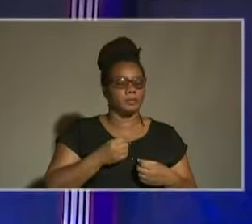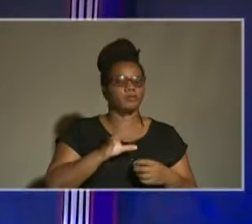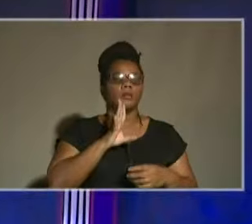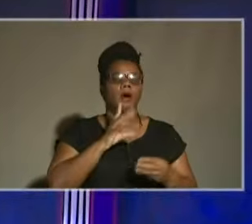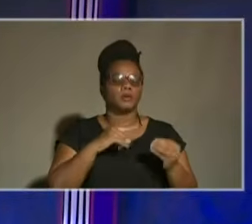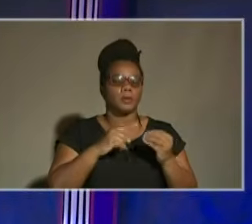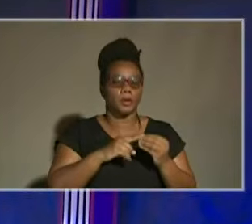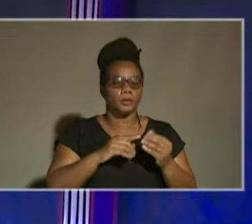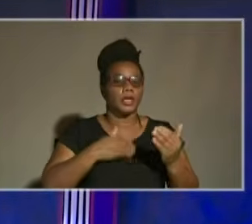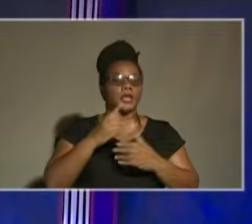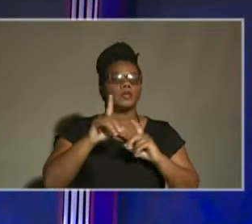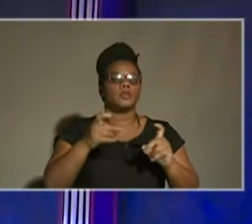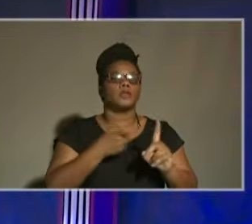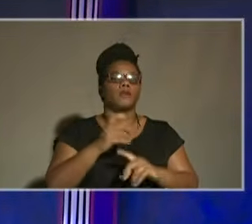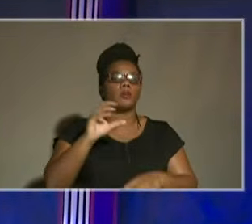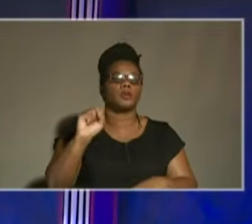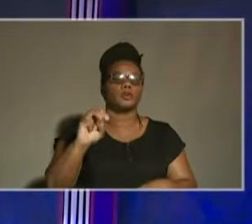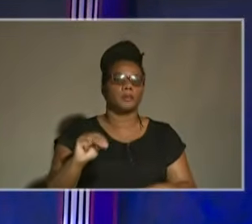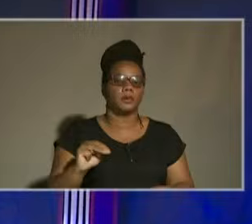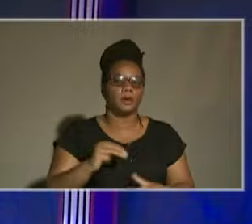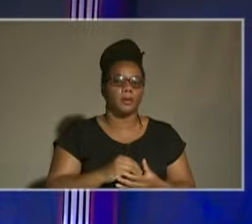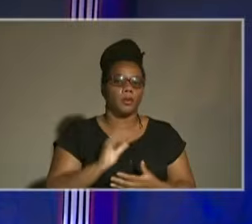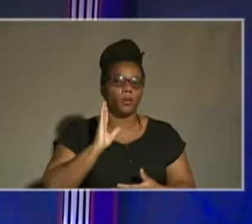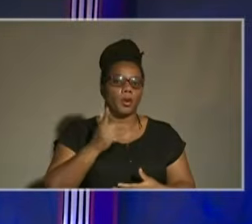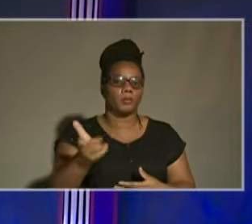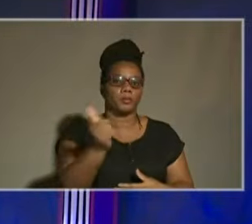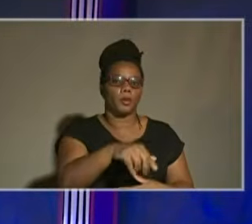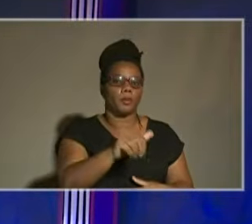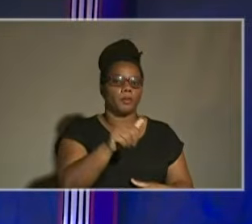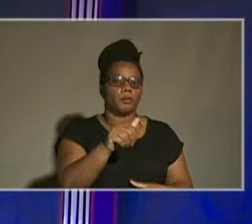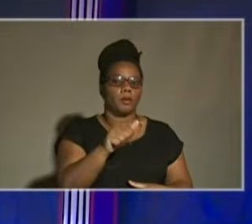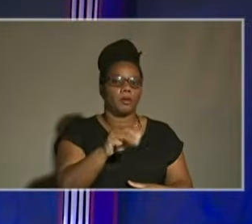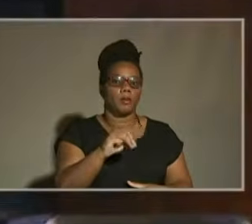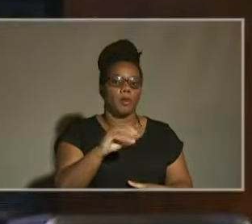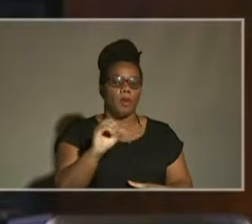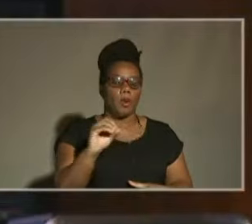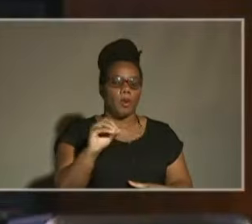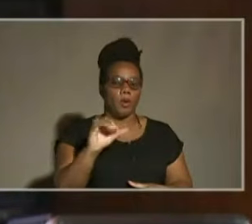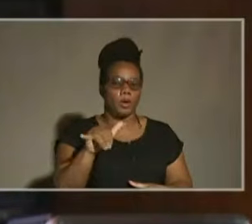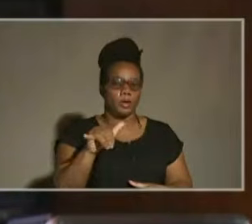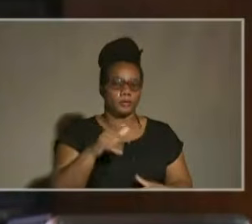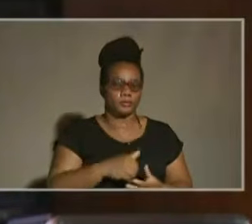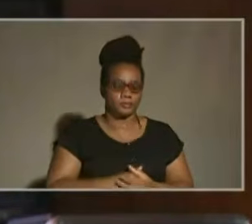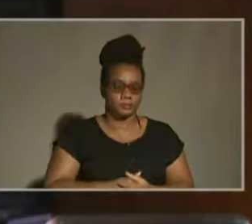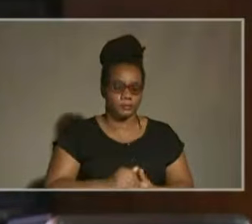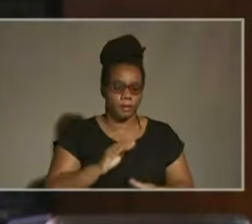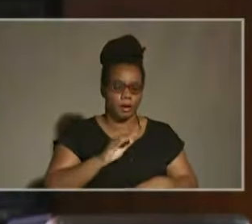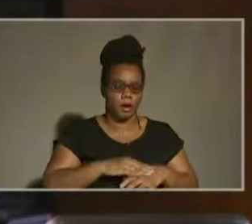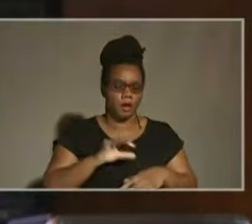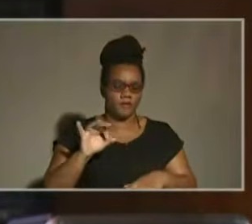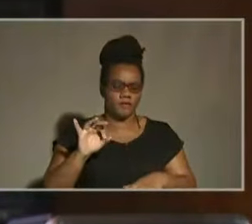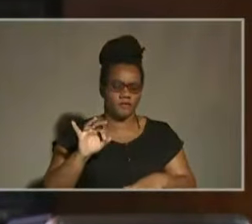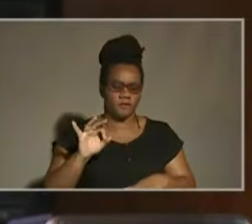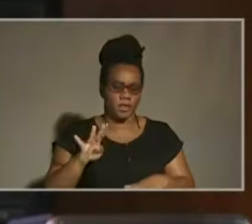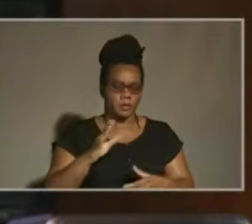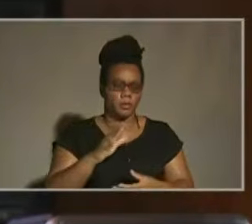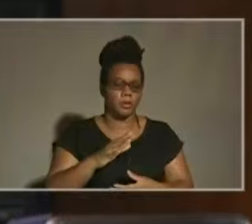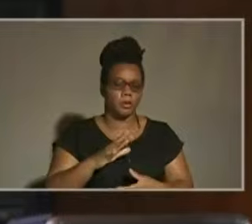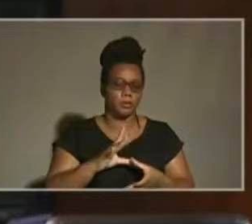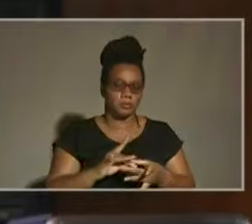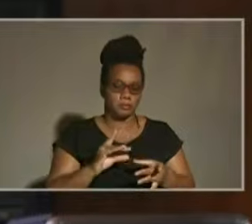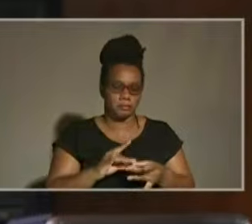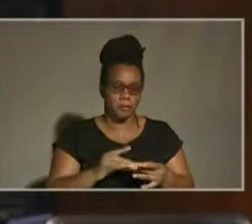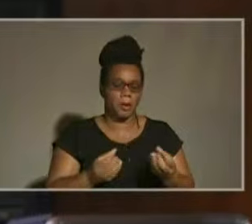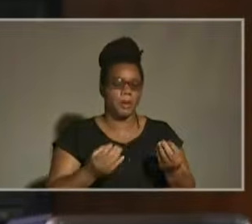Our next question is from social media. I'm going to hand over to Amoy. Malik on Facebook says, many Jamaicans feel the